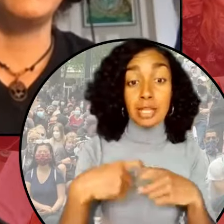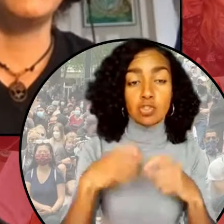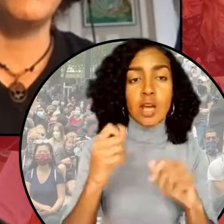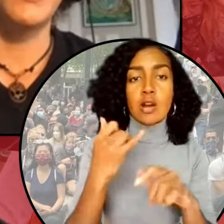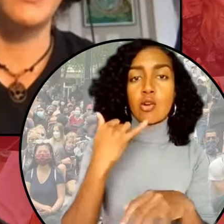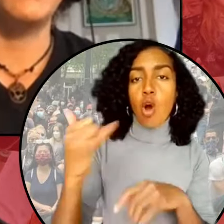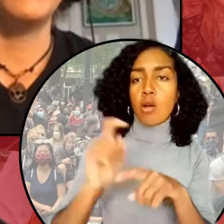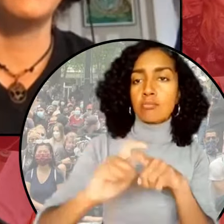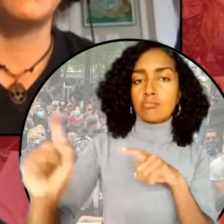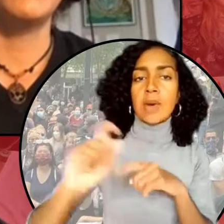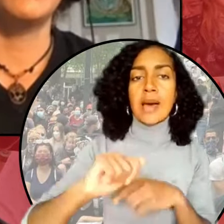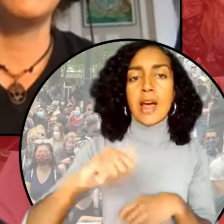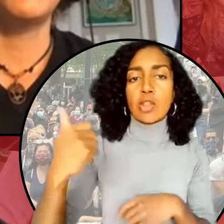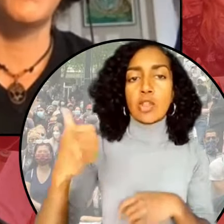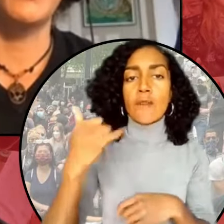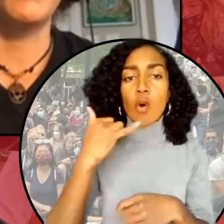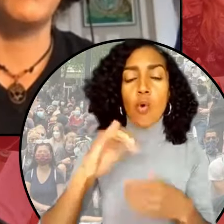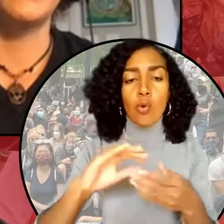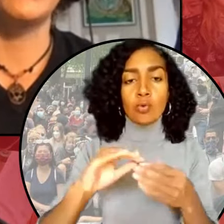is